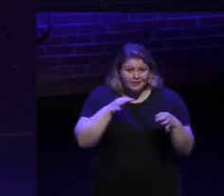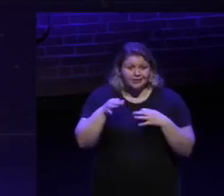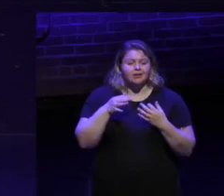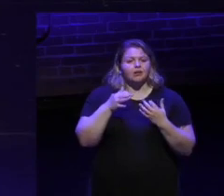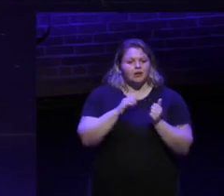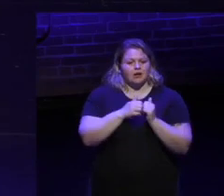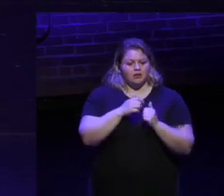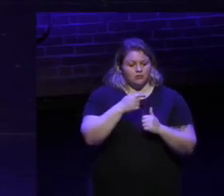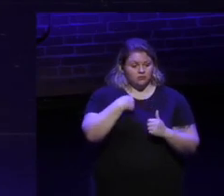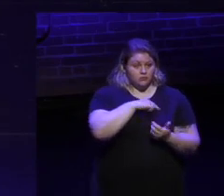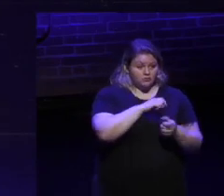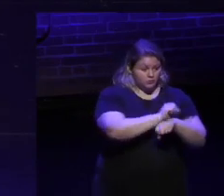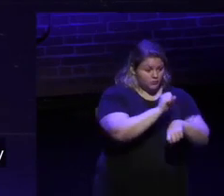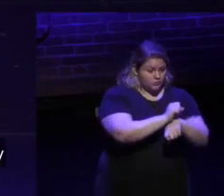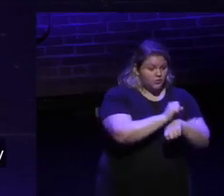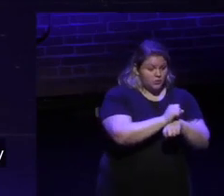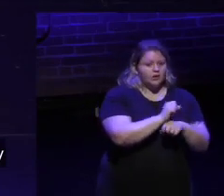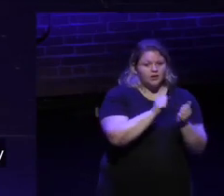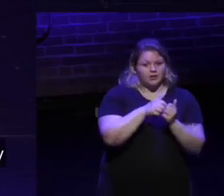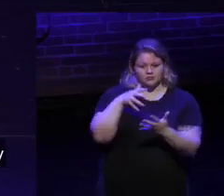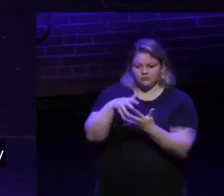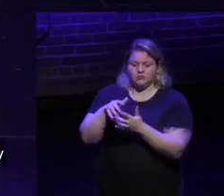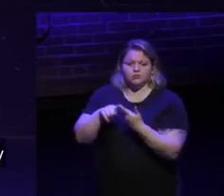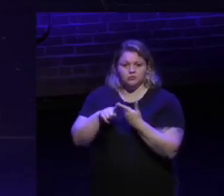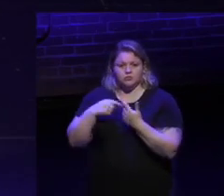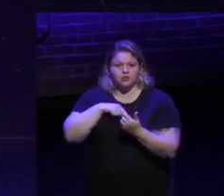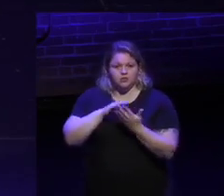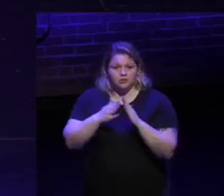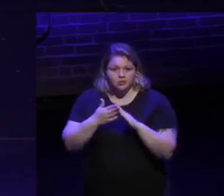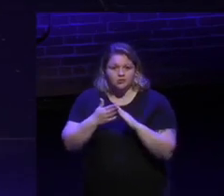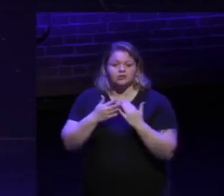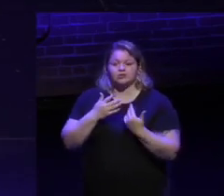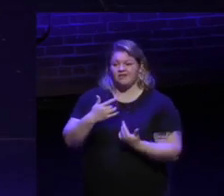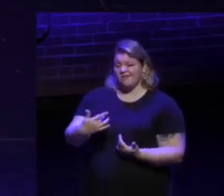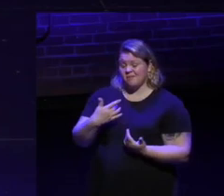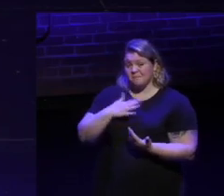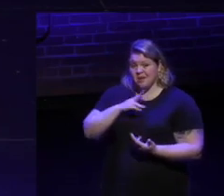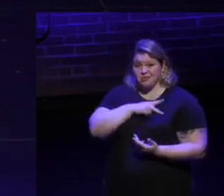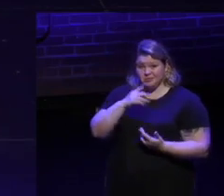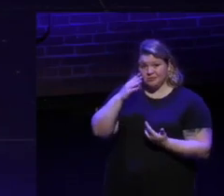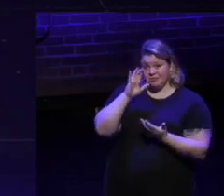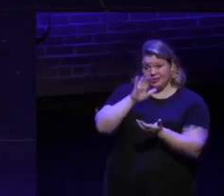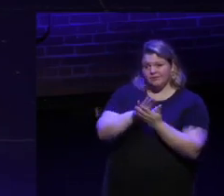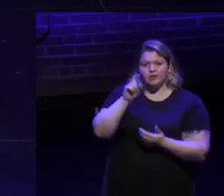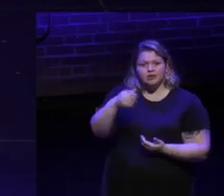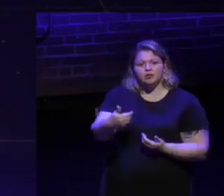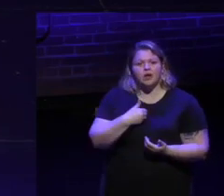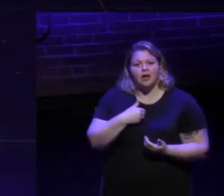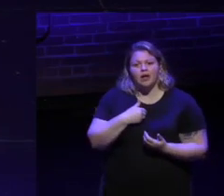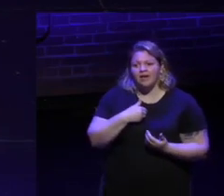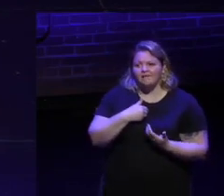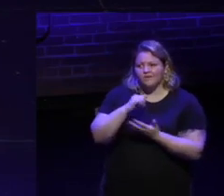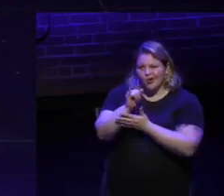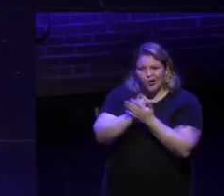As Lieutenant Governor, I really want to lean into this work. I think we should have a cabinet secretary focus on art and culture, that we really have a sustainable revenue stream. It